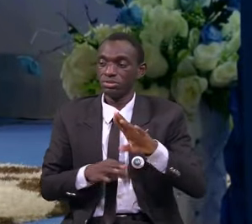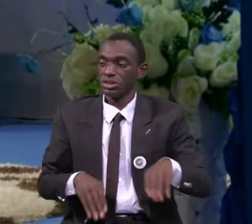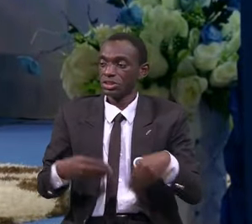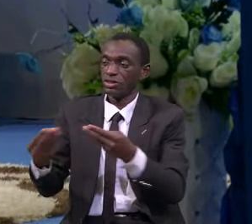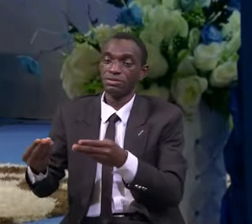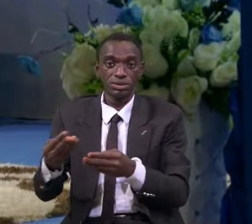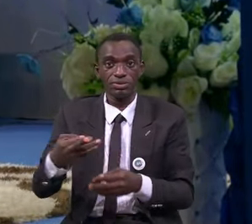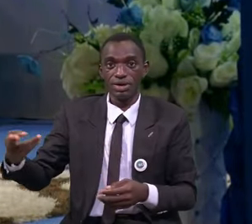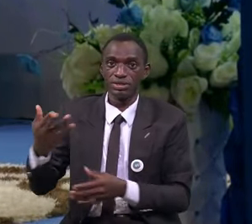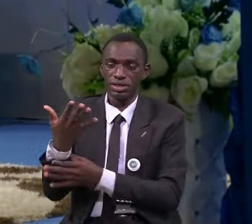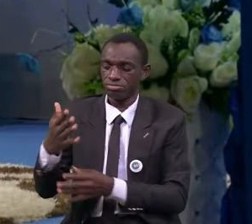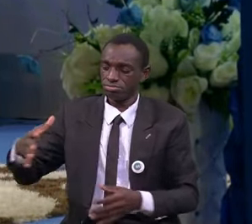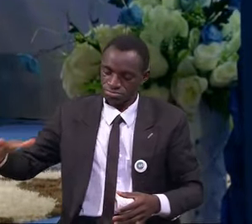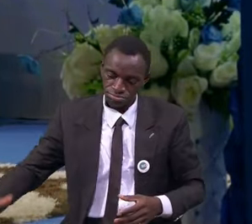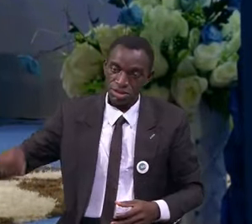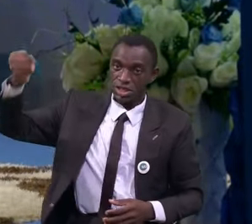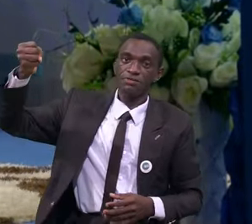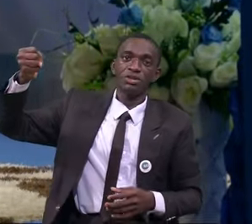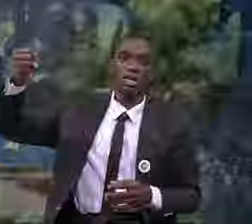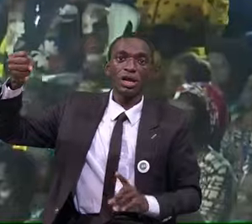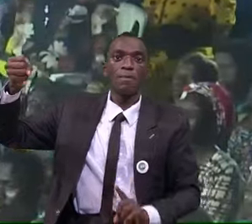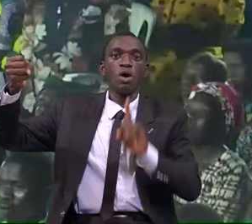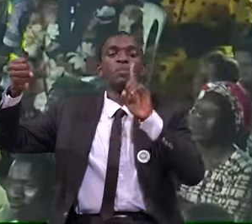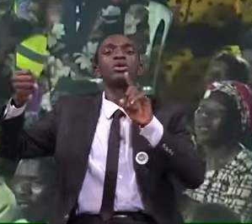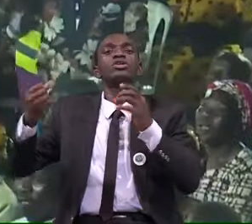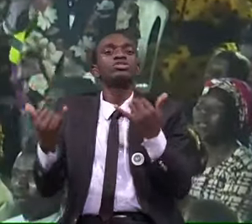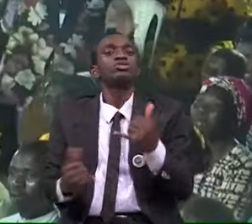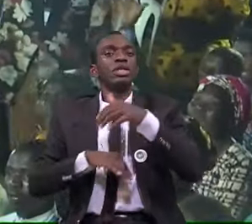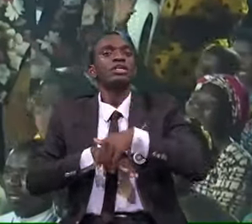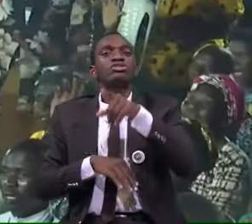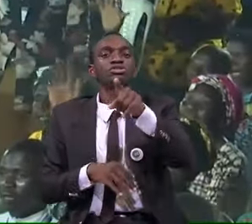Lifted him up. Tonight you are lifted up.